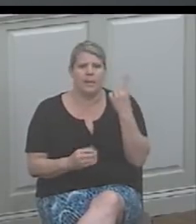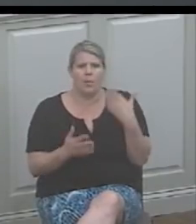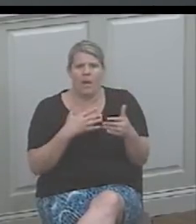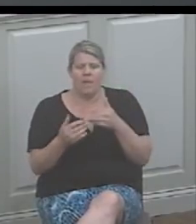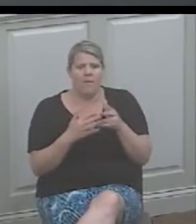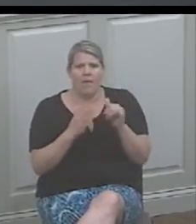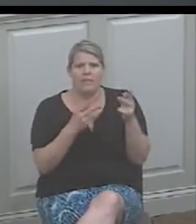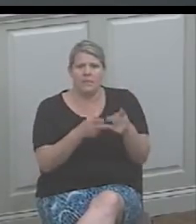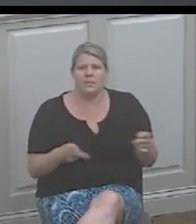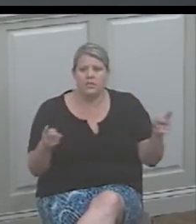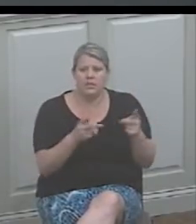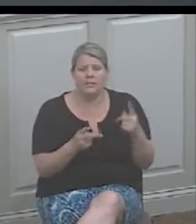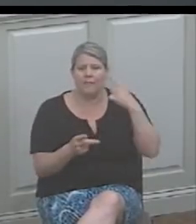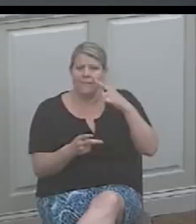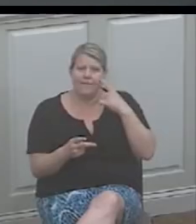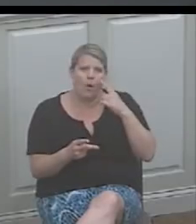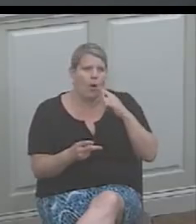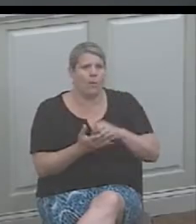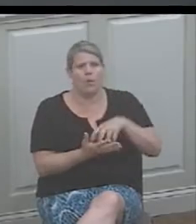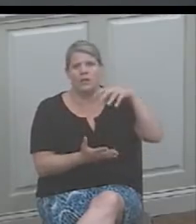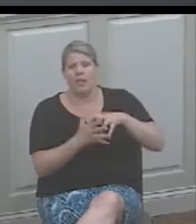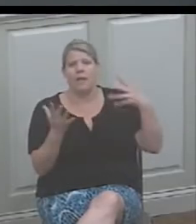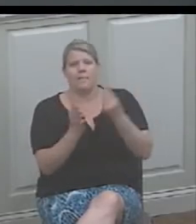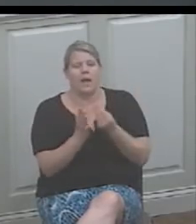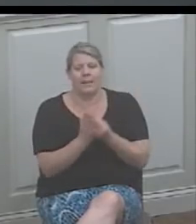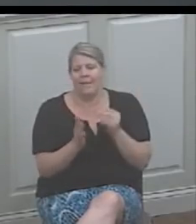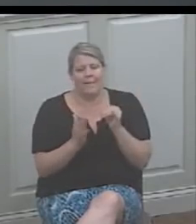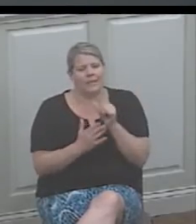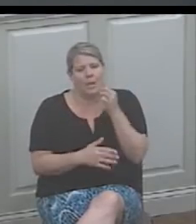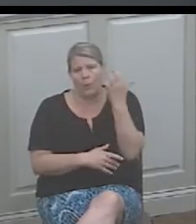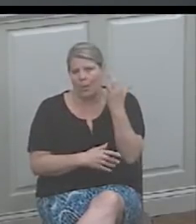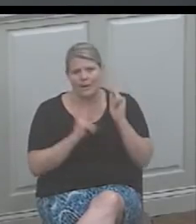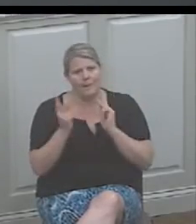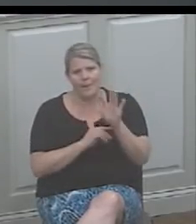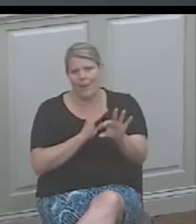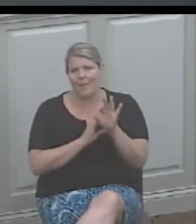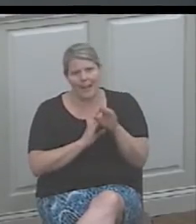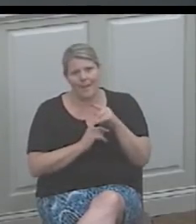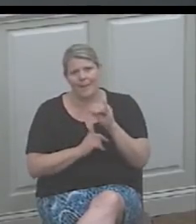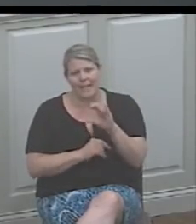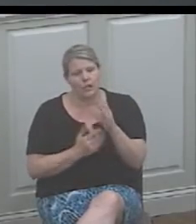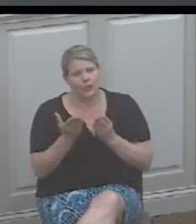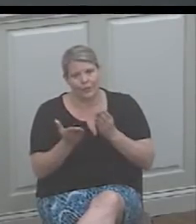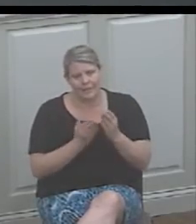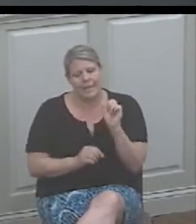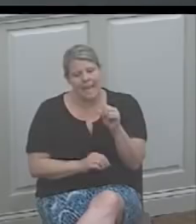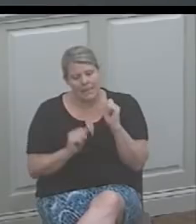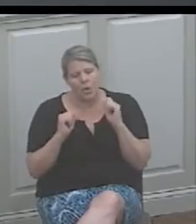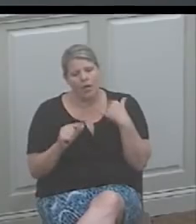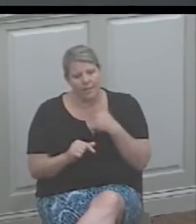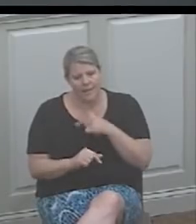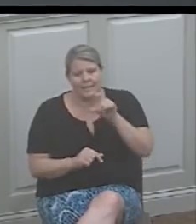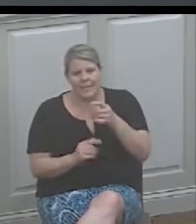it is for X amount of dollars. That's not the reason you chose that. Yes, we all need to get money.